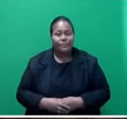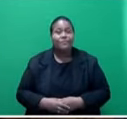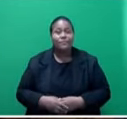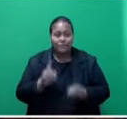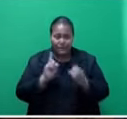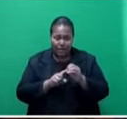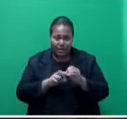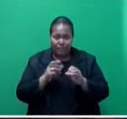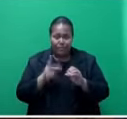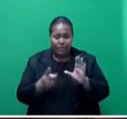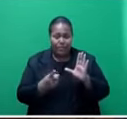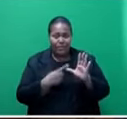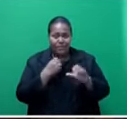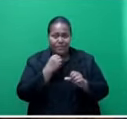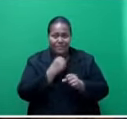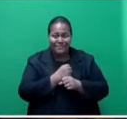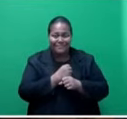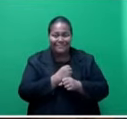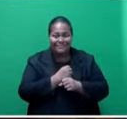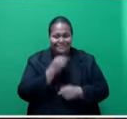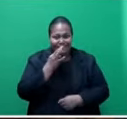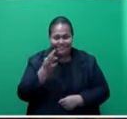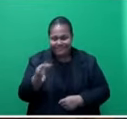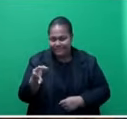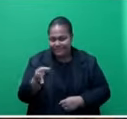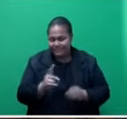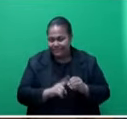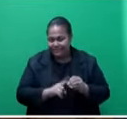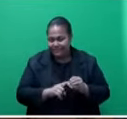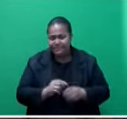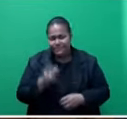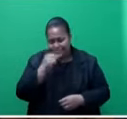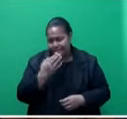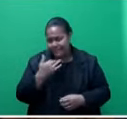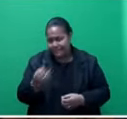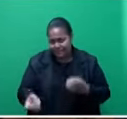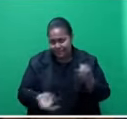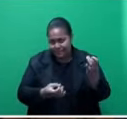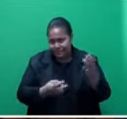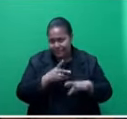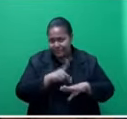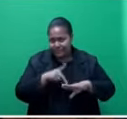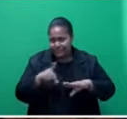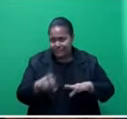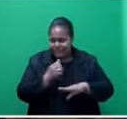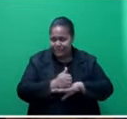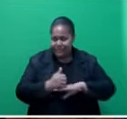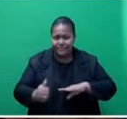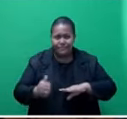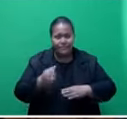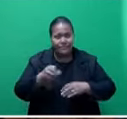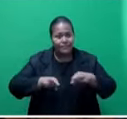Economy, Civil Service and Communications. And the question is, can the Minister inform Parliament of government's plans with